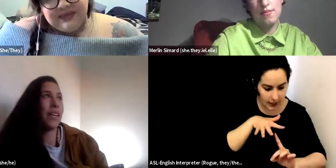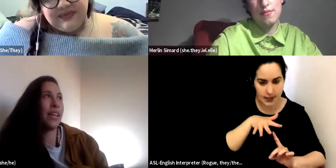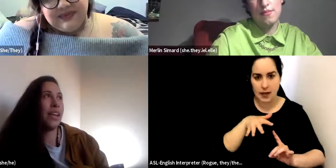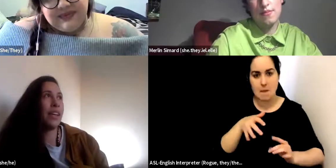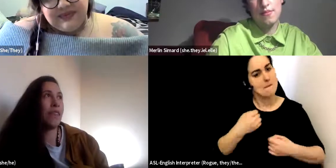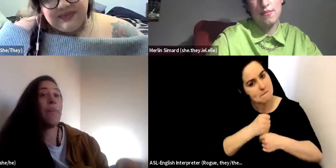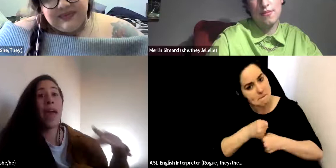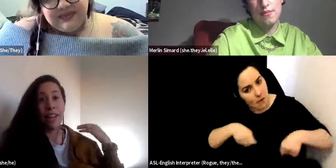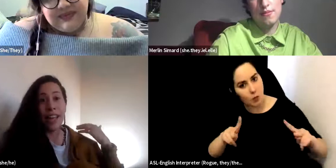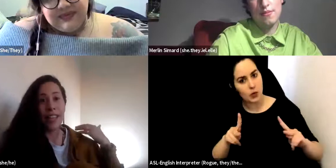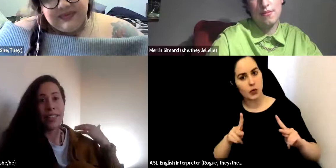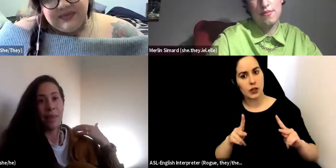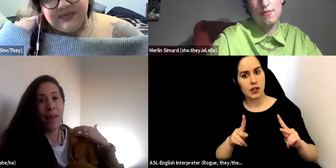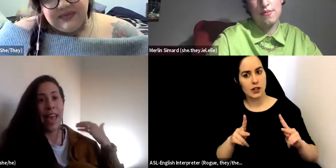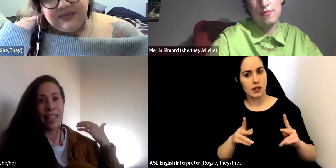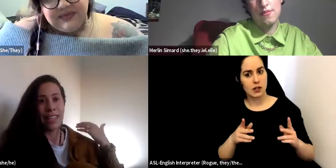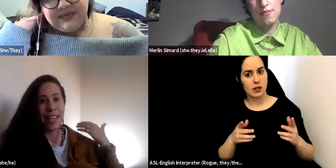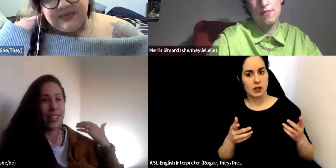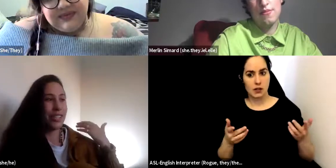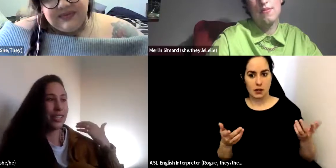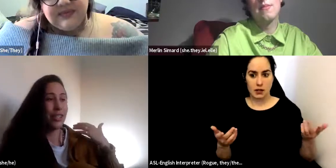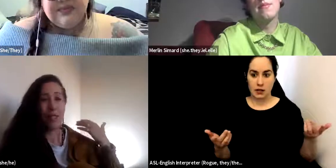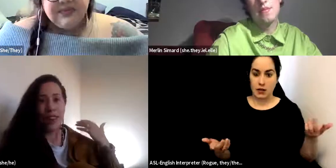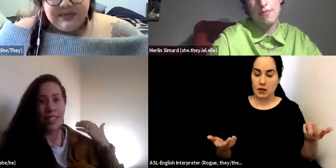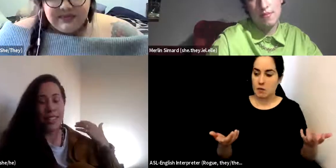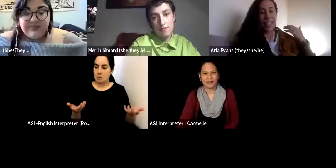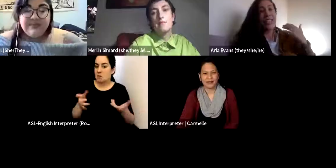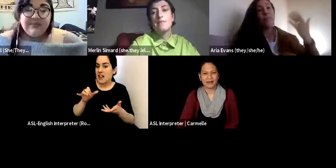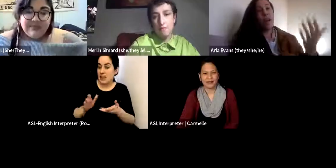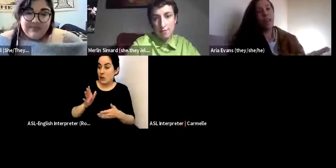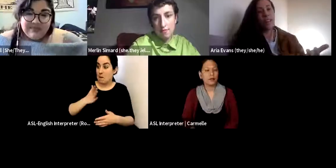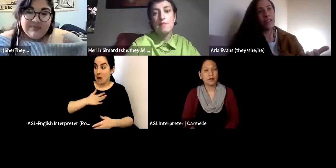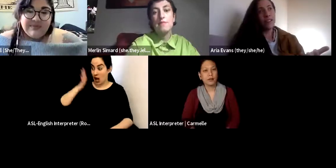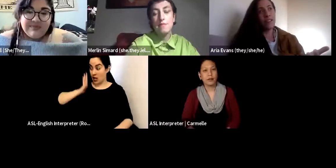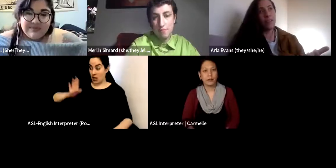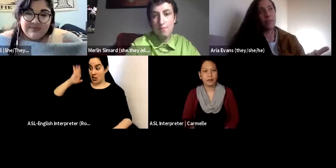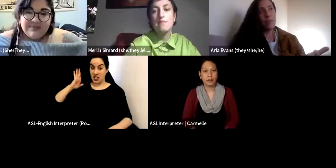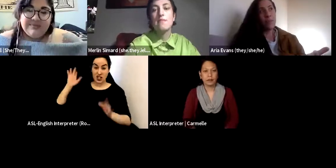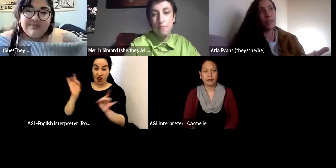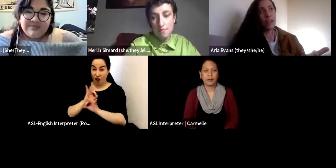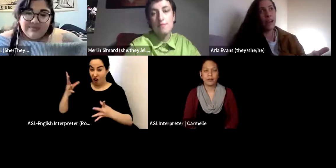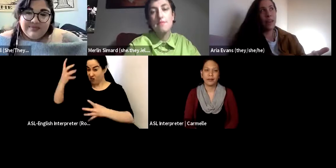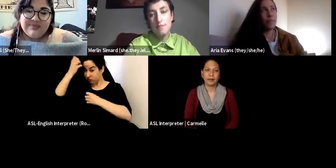me, repairing some of my ancestors' atrocities is part of